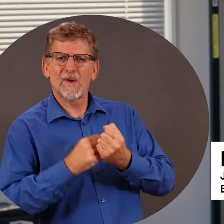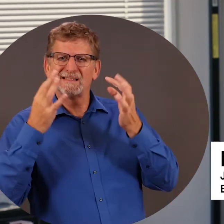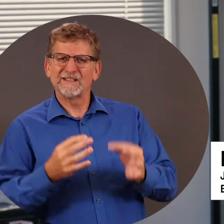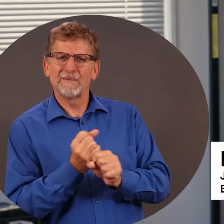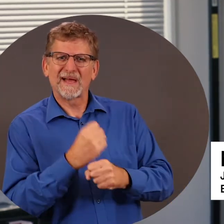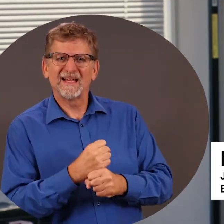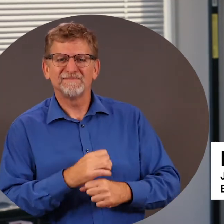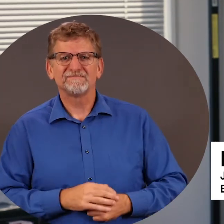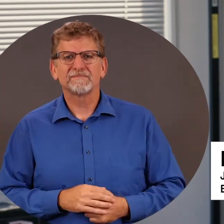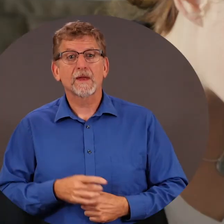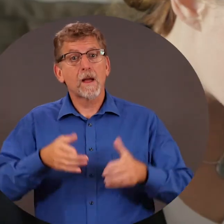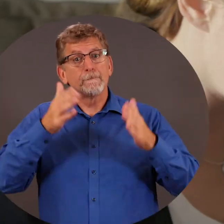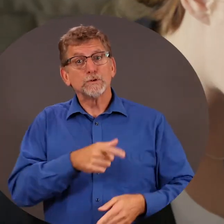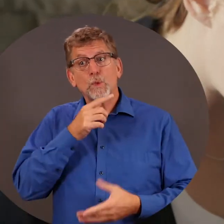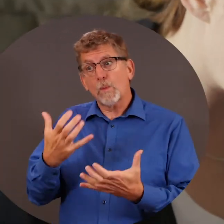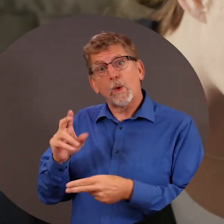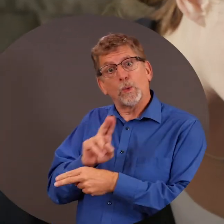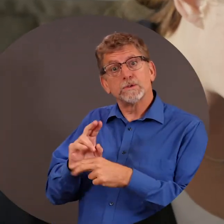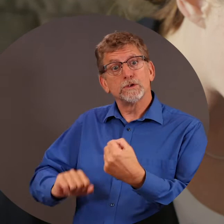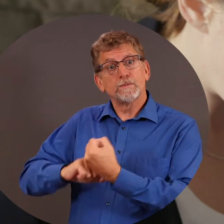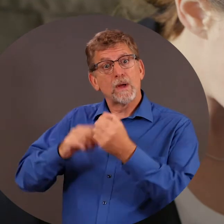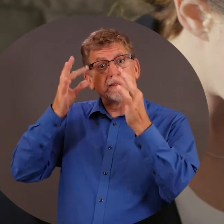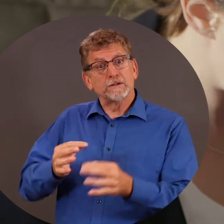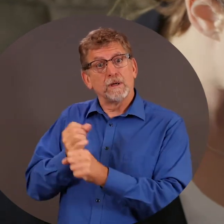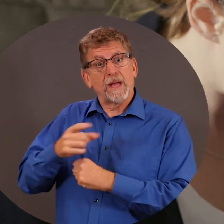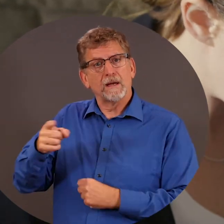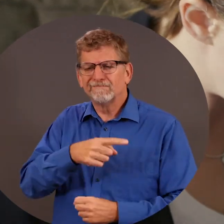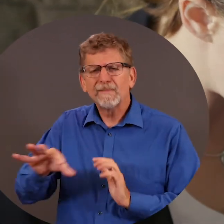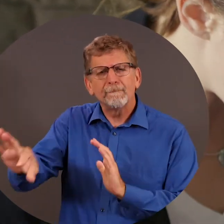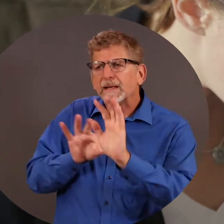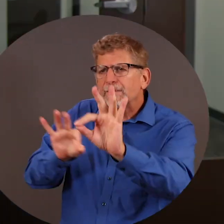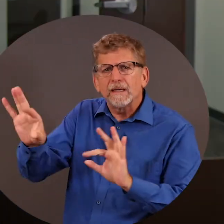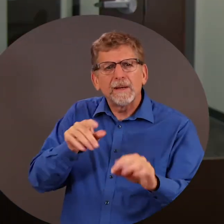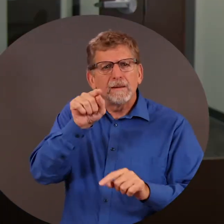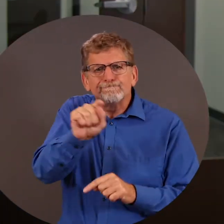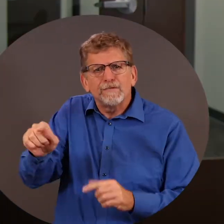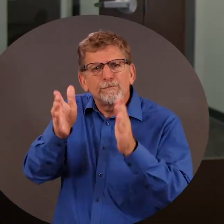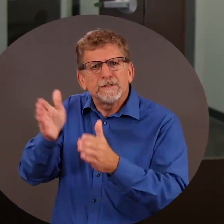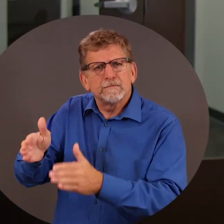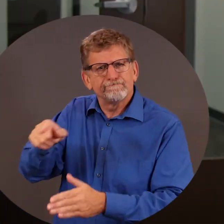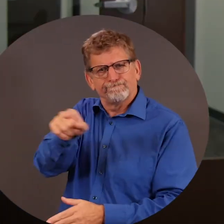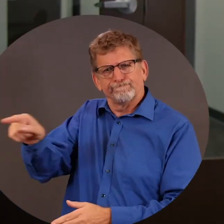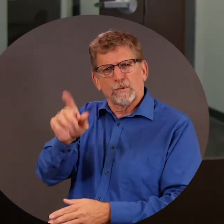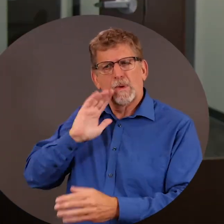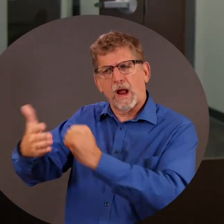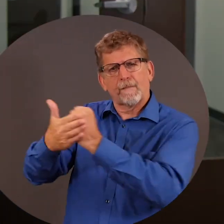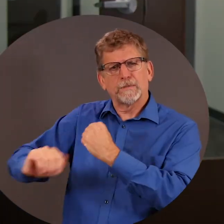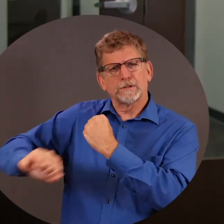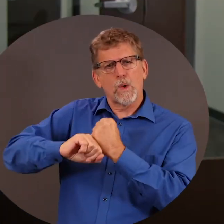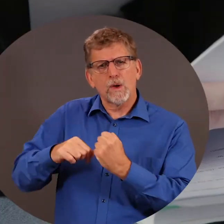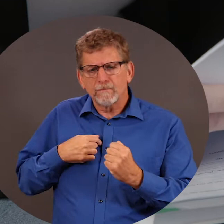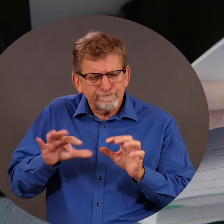them in the choices that they make. People are supported to make their own decisions with the help that they need and want. So they get to choose their